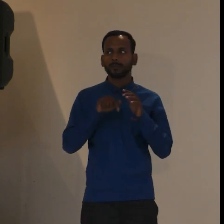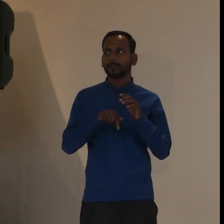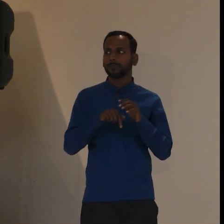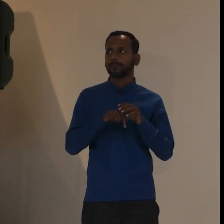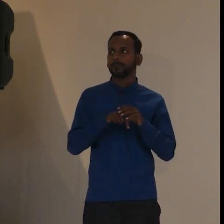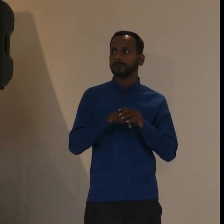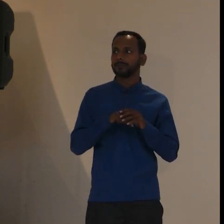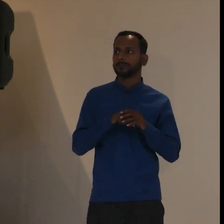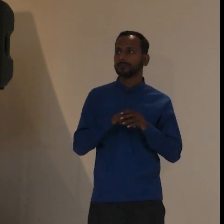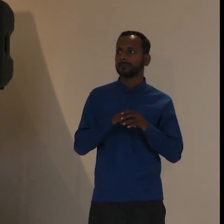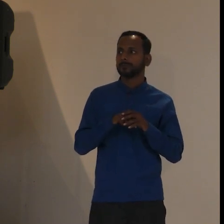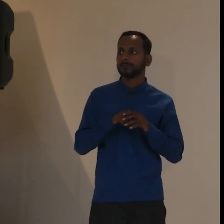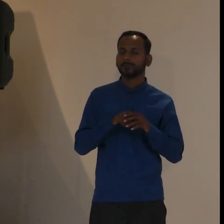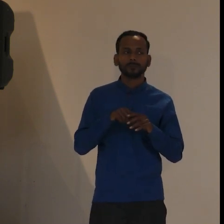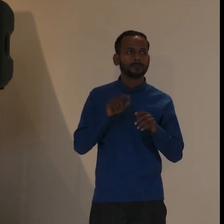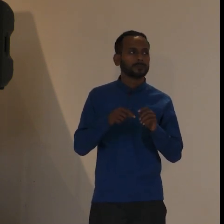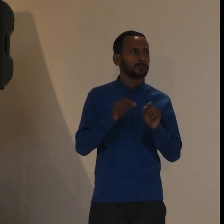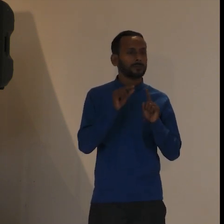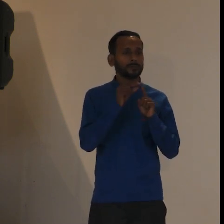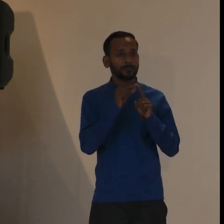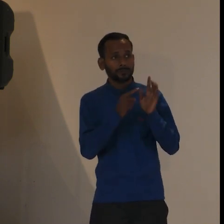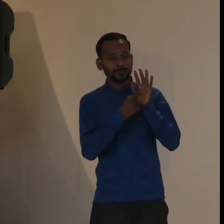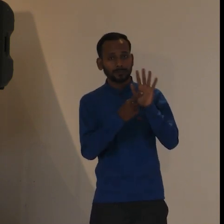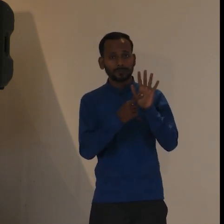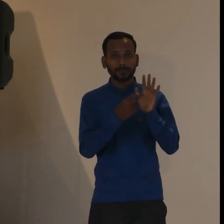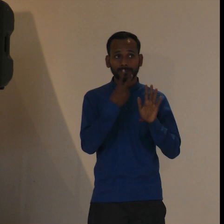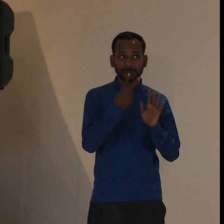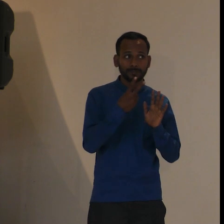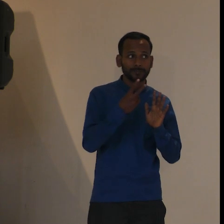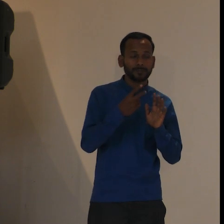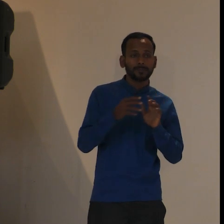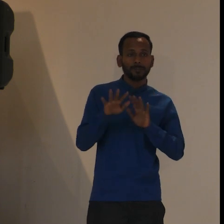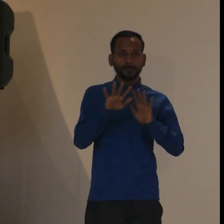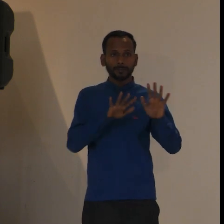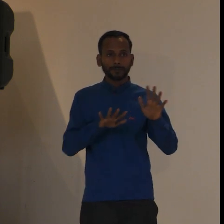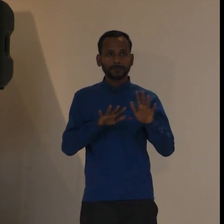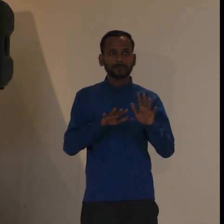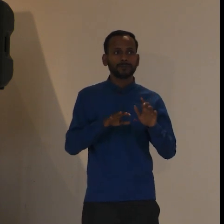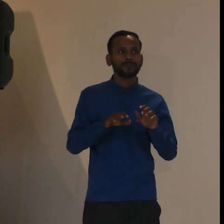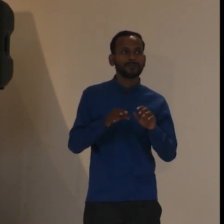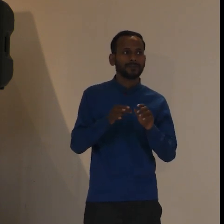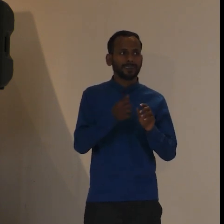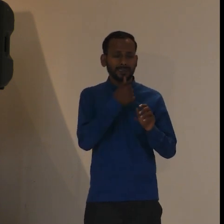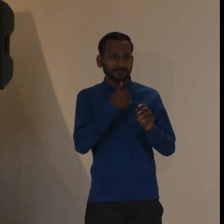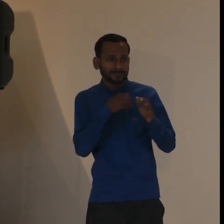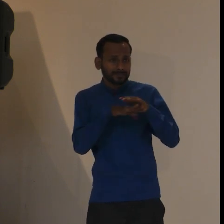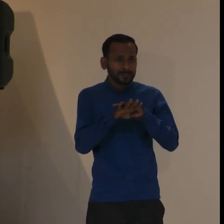one of the interesting things I thought in your presentation was you were bringing the museum into a sacred geography.